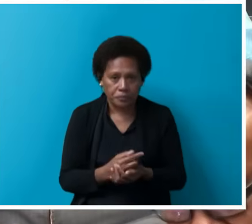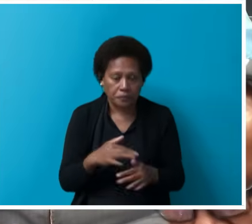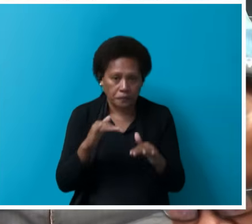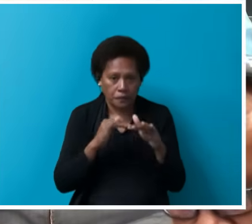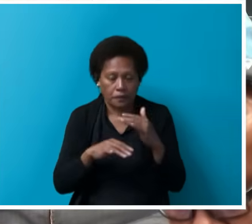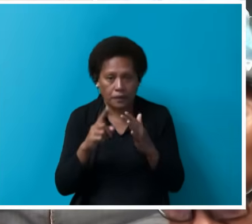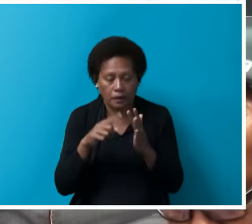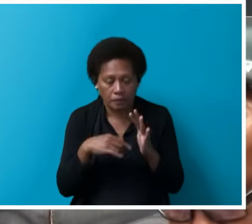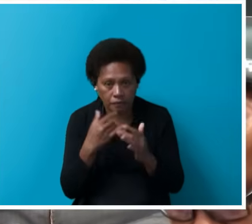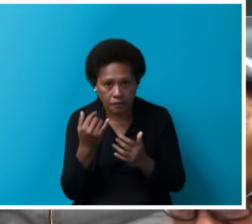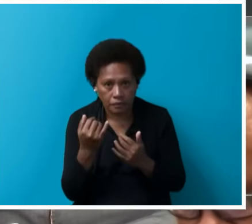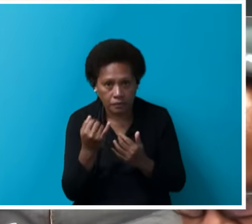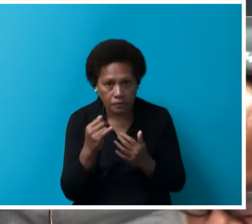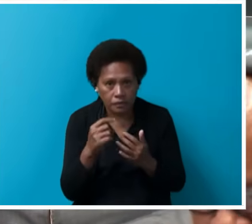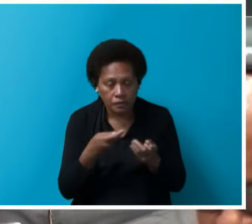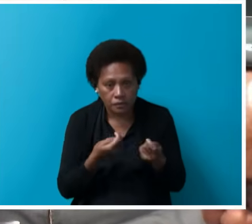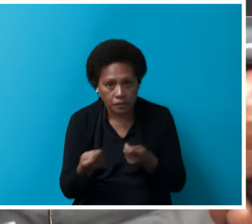they go to school.